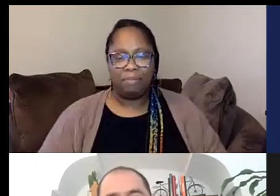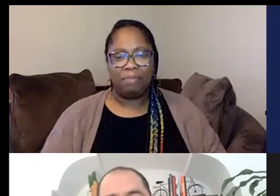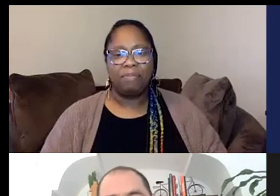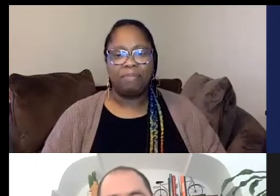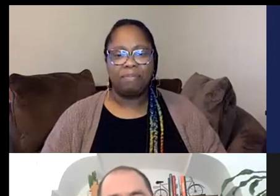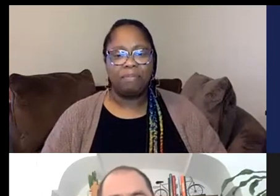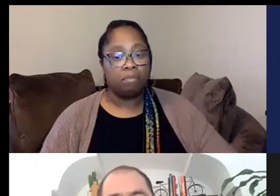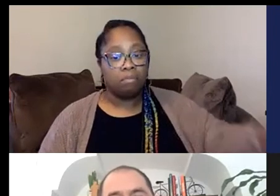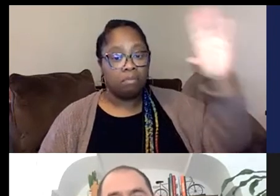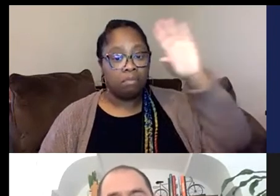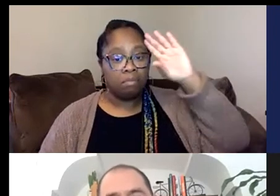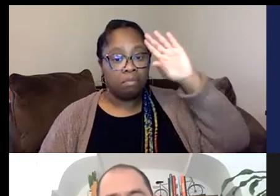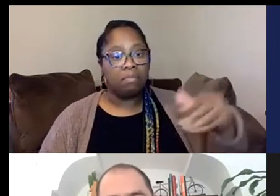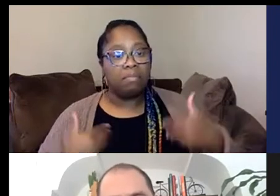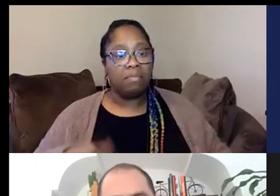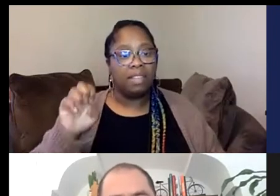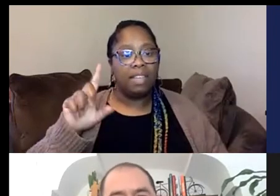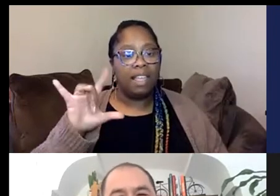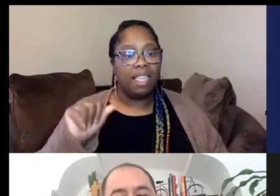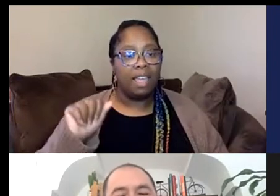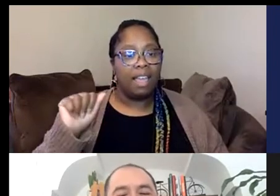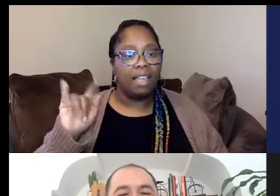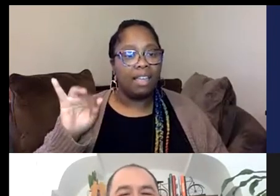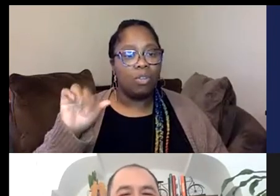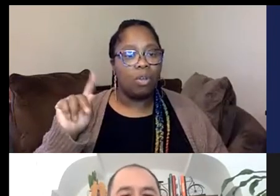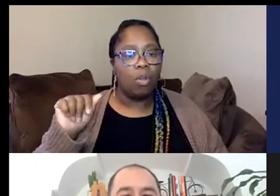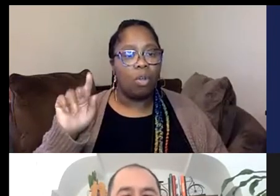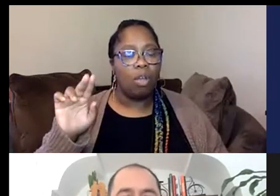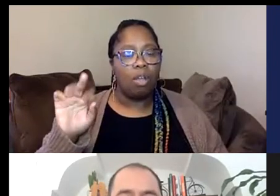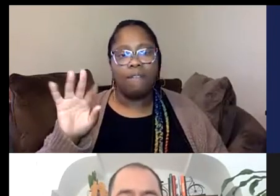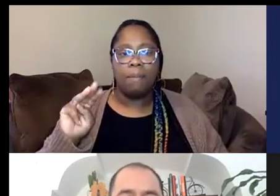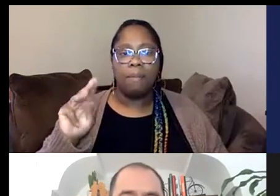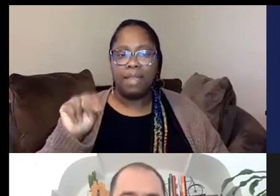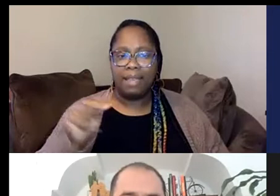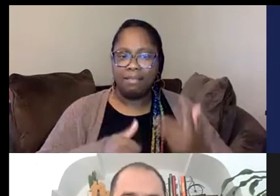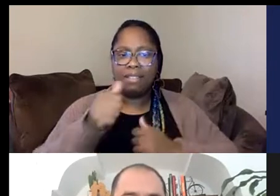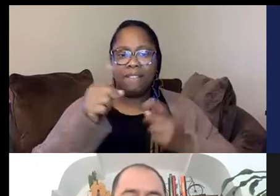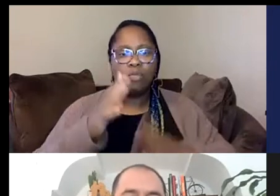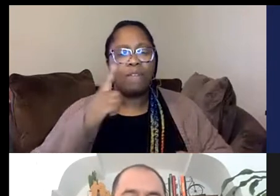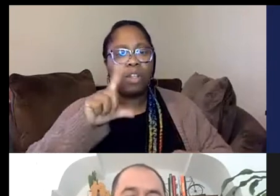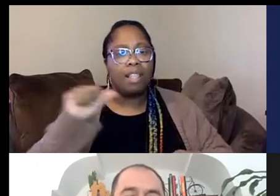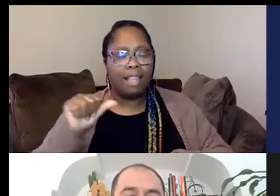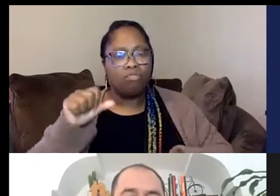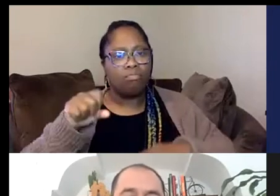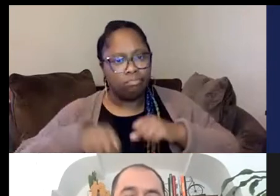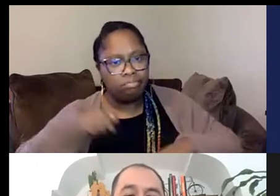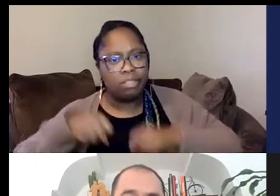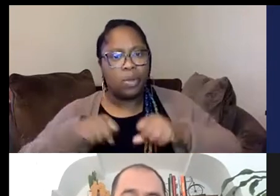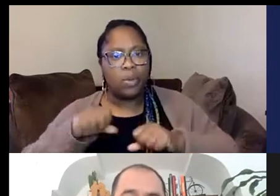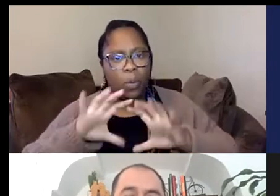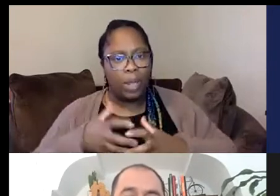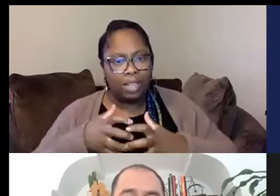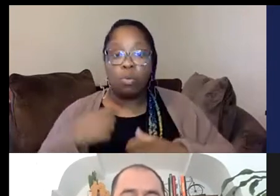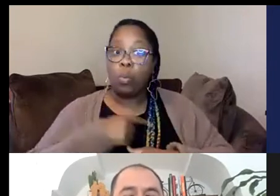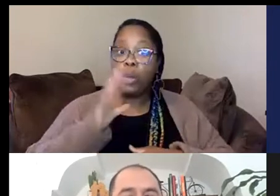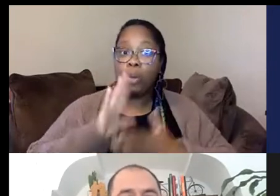Hello, everyone. I'm Eli Akira Kaufman, Executive Director of the Los Angeles County Bicycle Coalition. We will be successful when